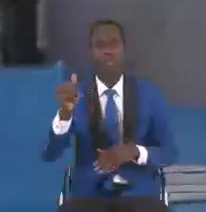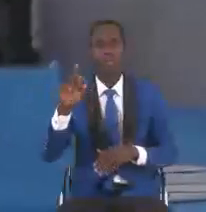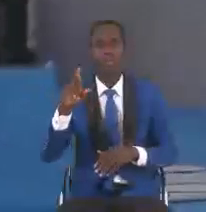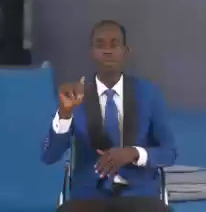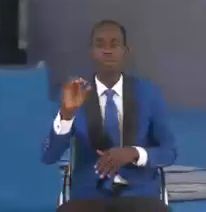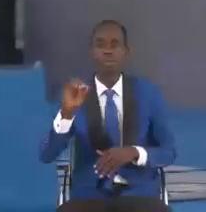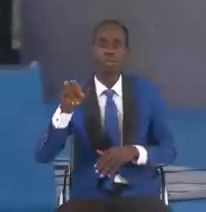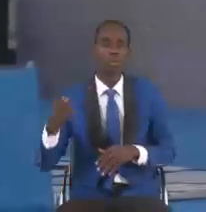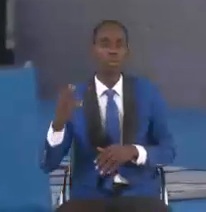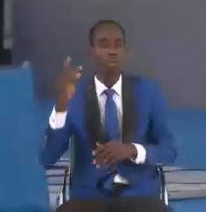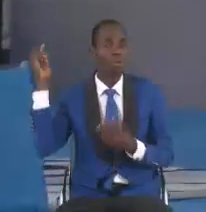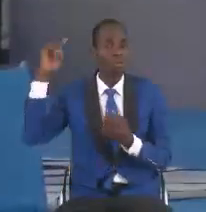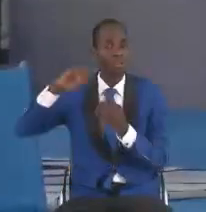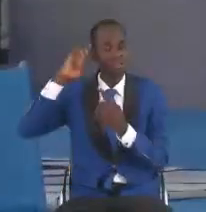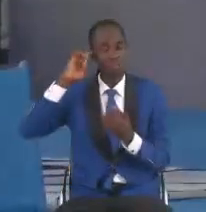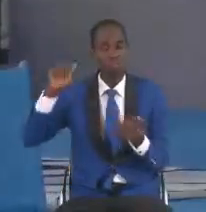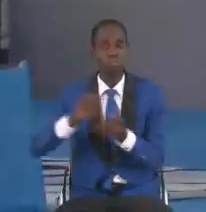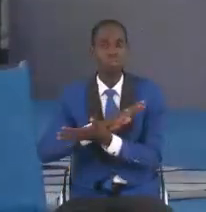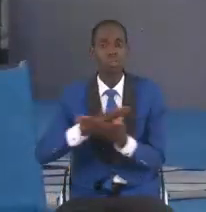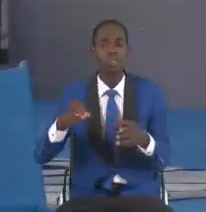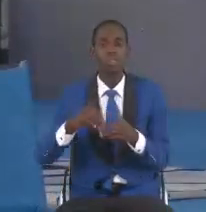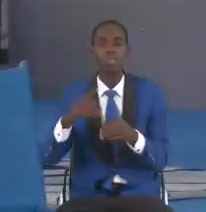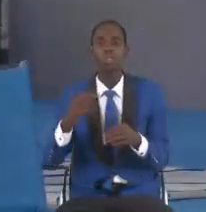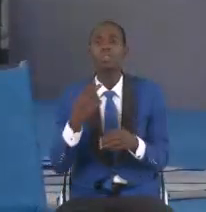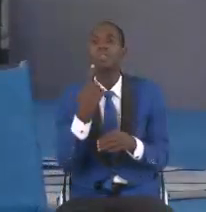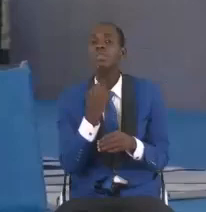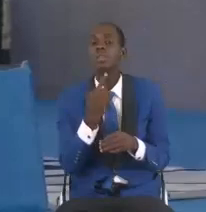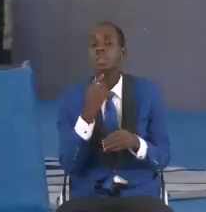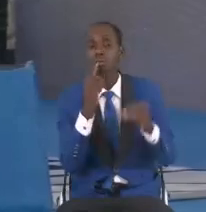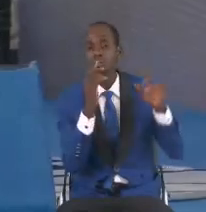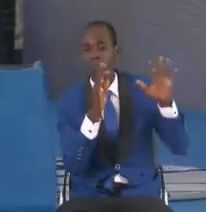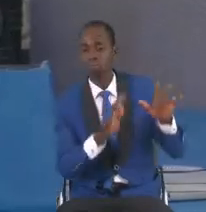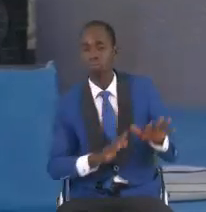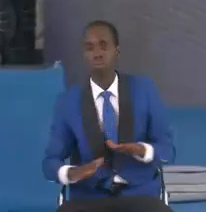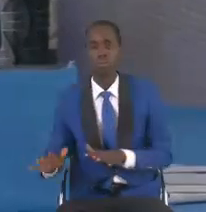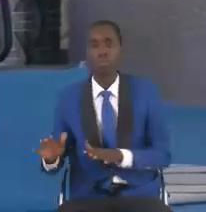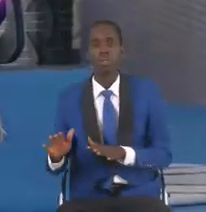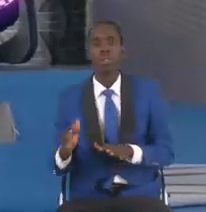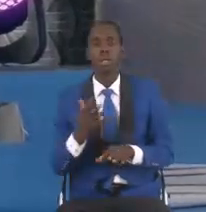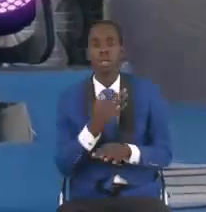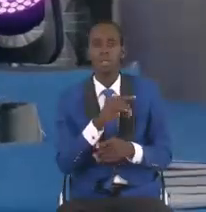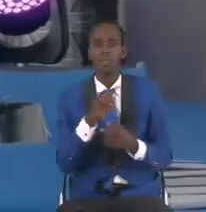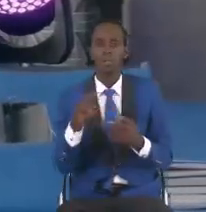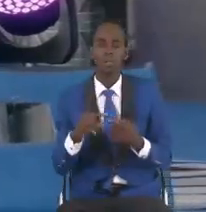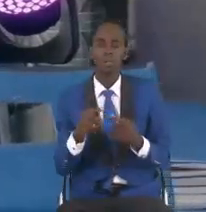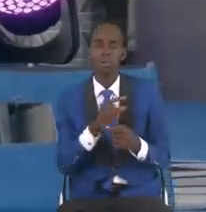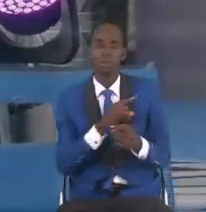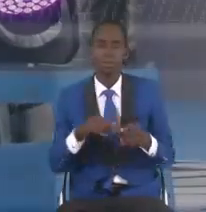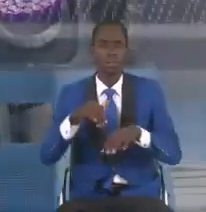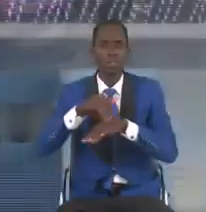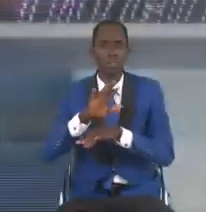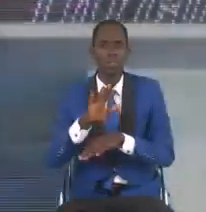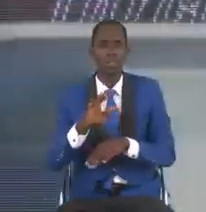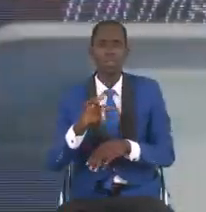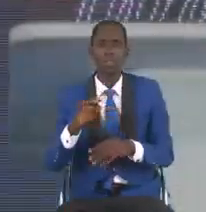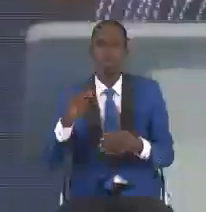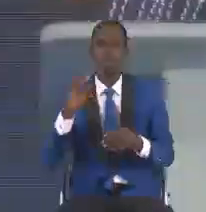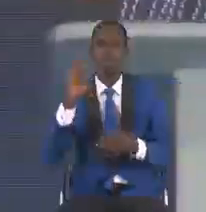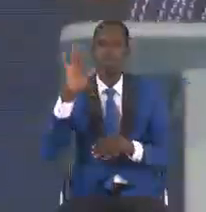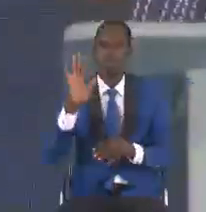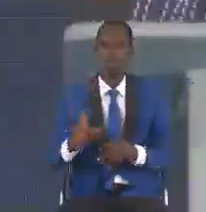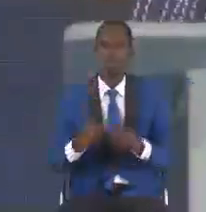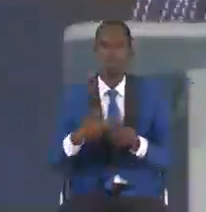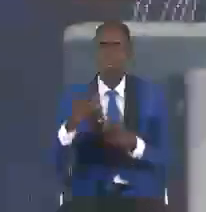It's the spirit of Manasseh that God sent prophets to him, and the declarers of the word,